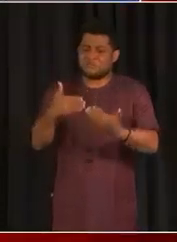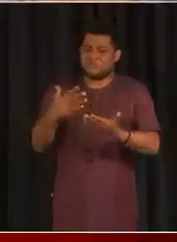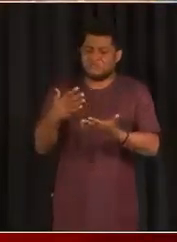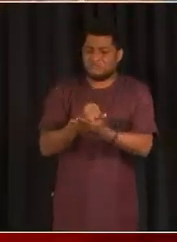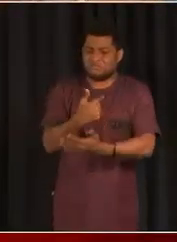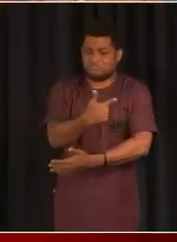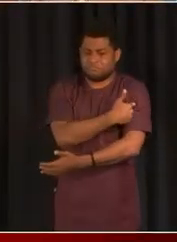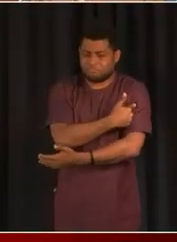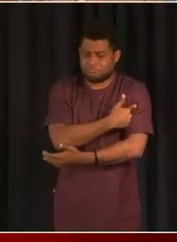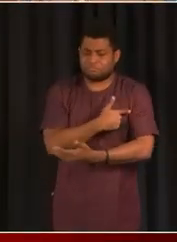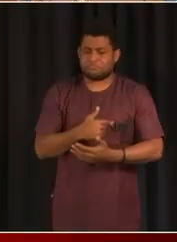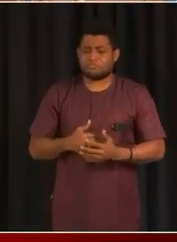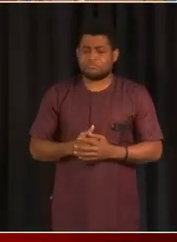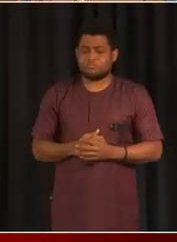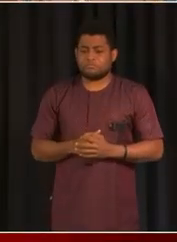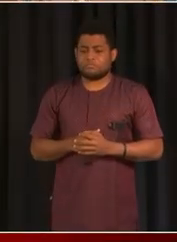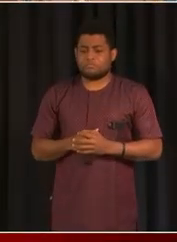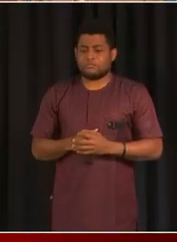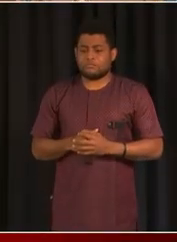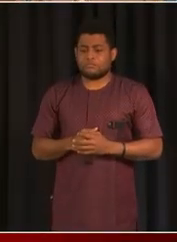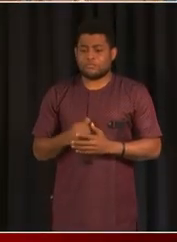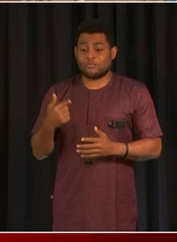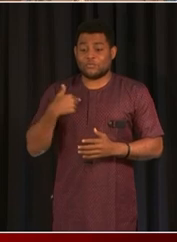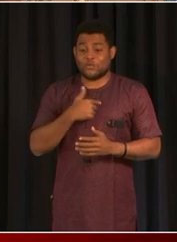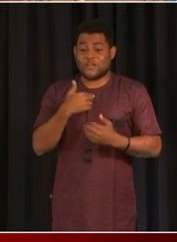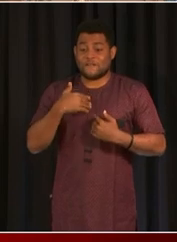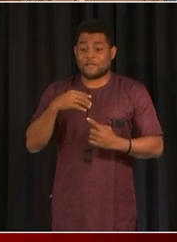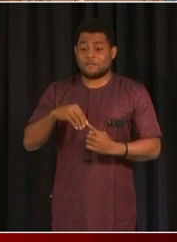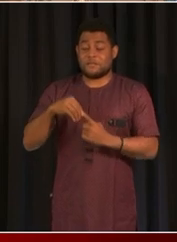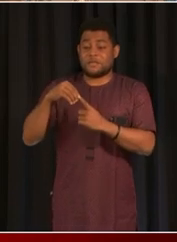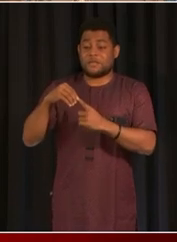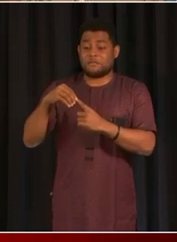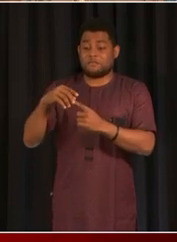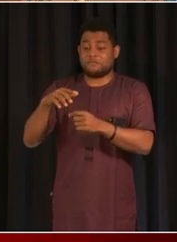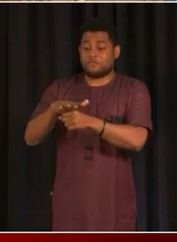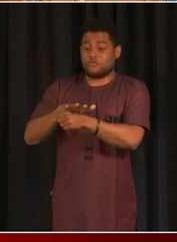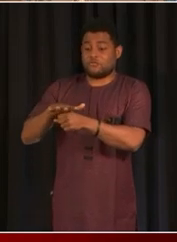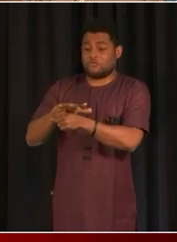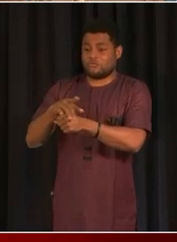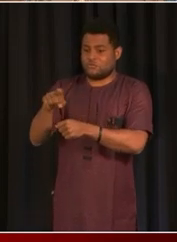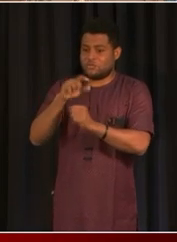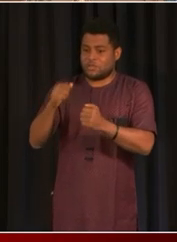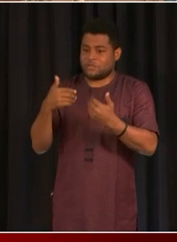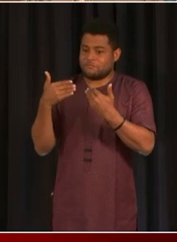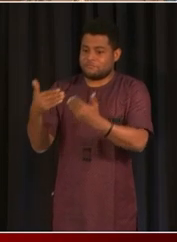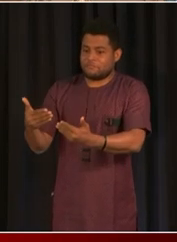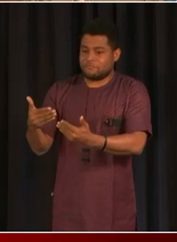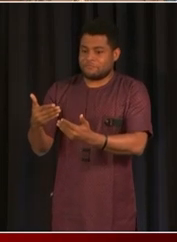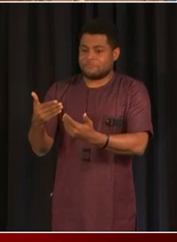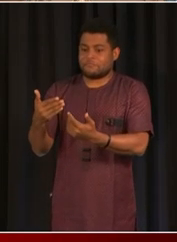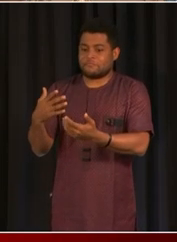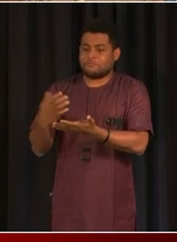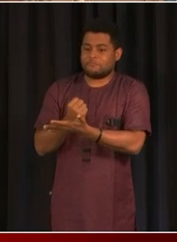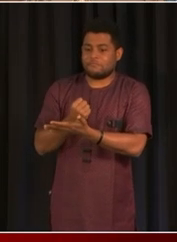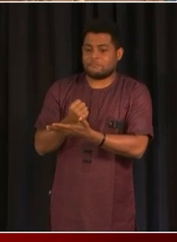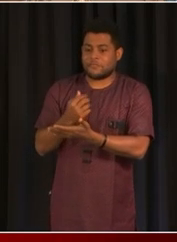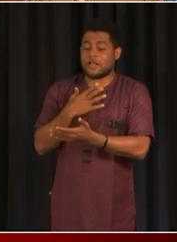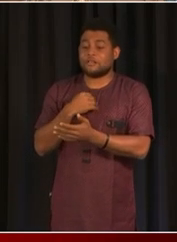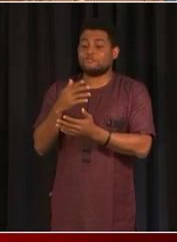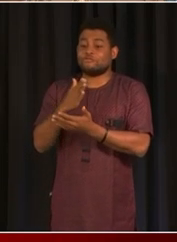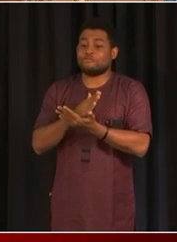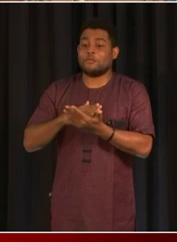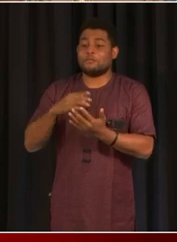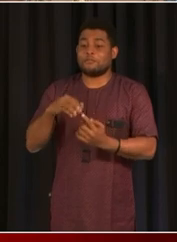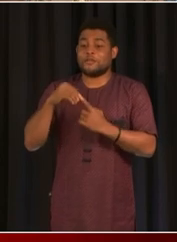vaccine. And we have some special sites set up for them and some special incentives.